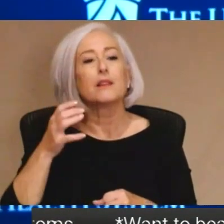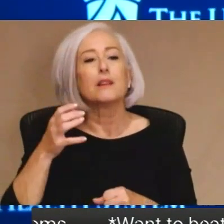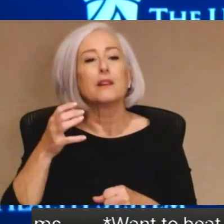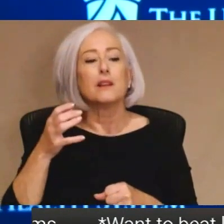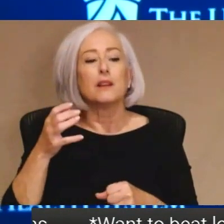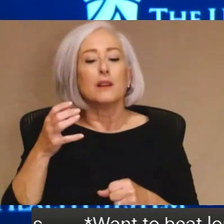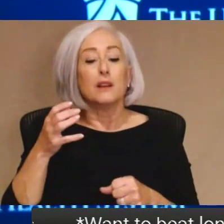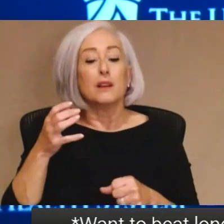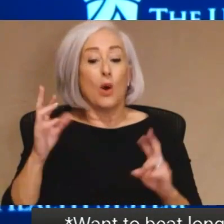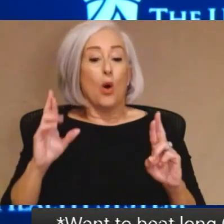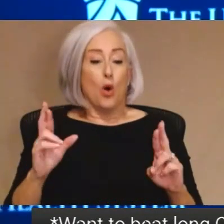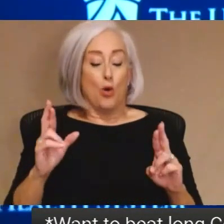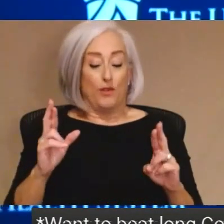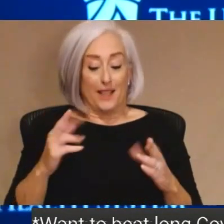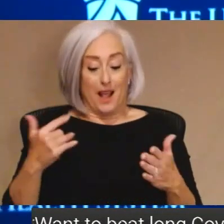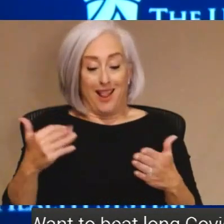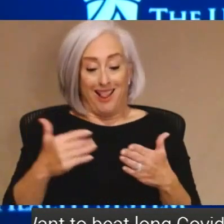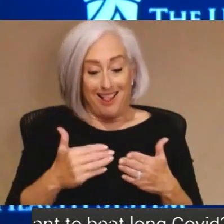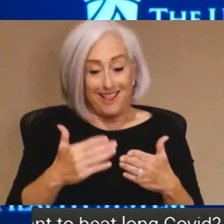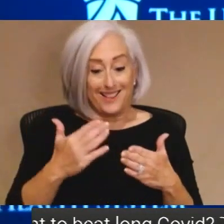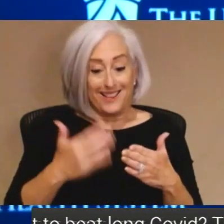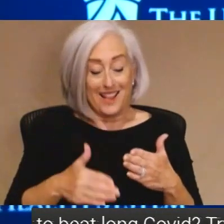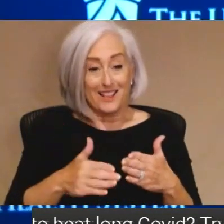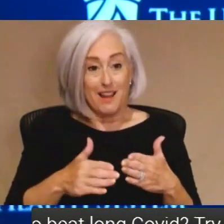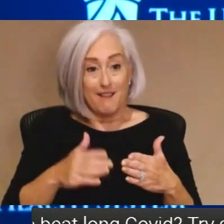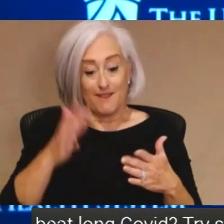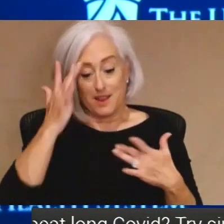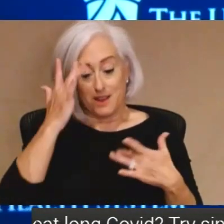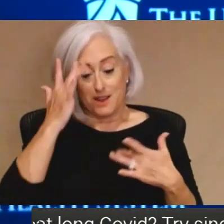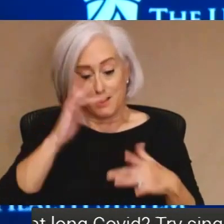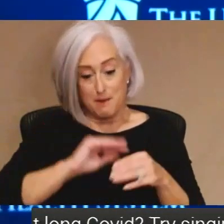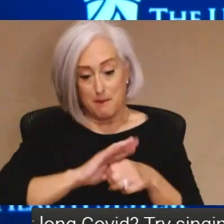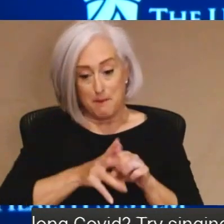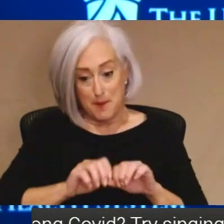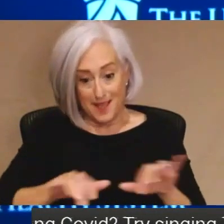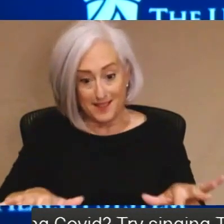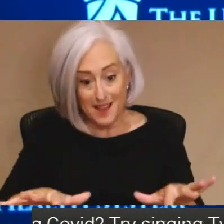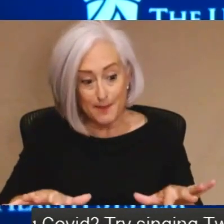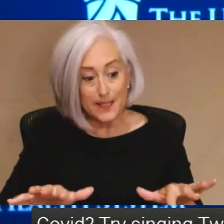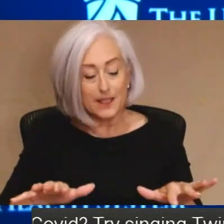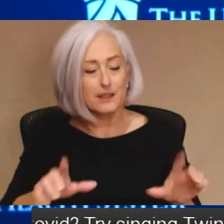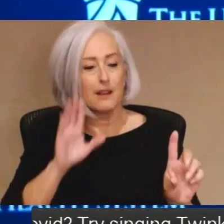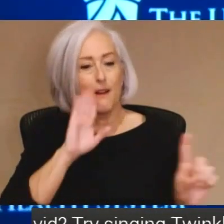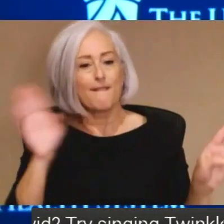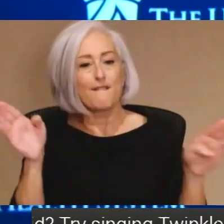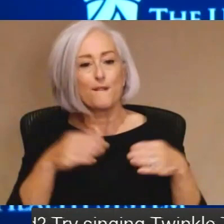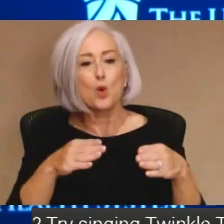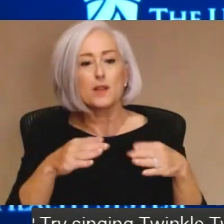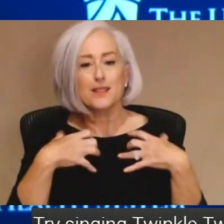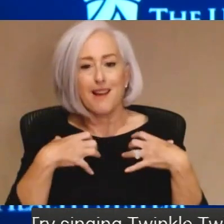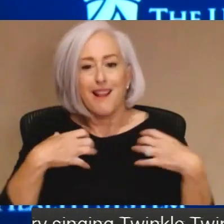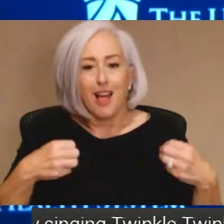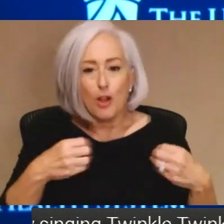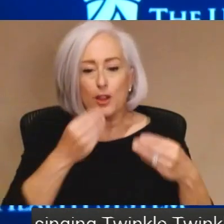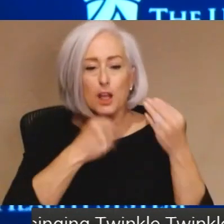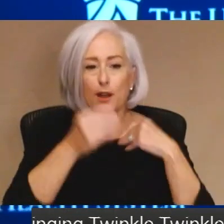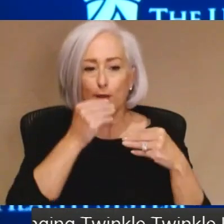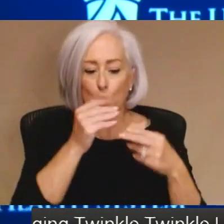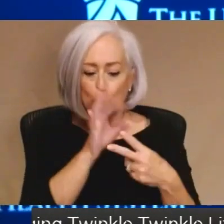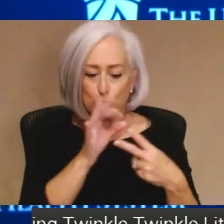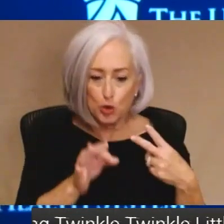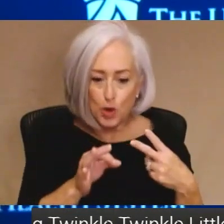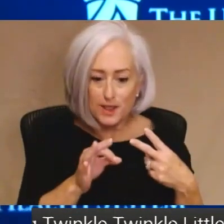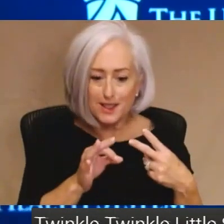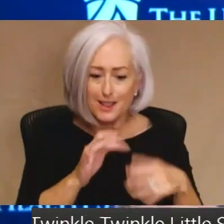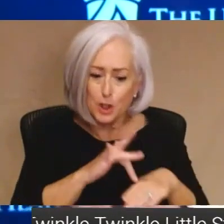pandemic, back to those really healthy eating habits, getting your child used to good, healthy food choices early on so that